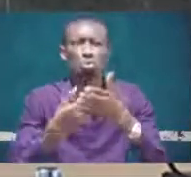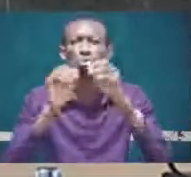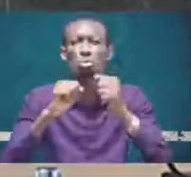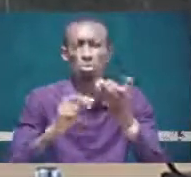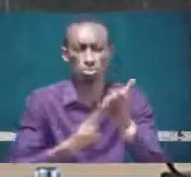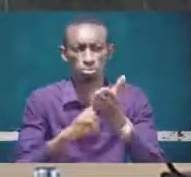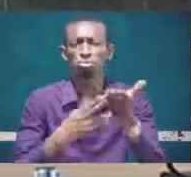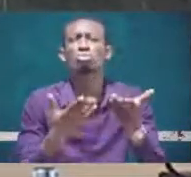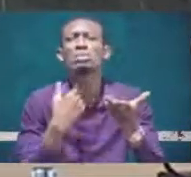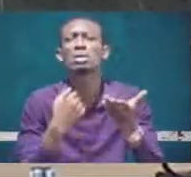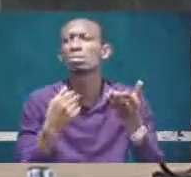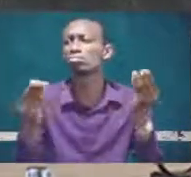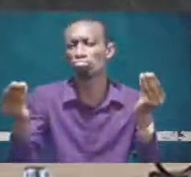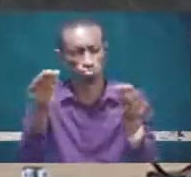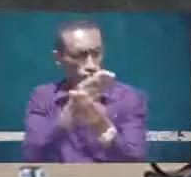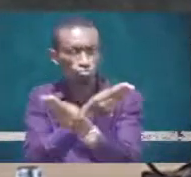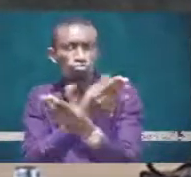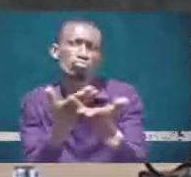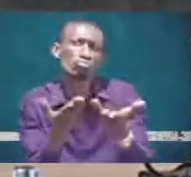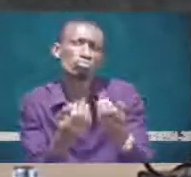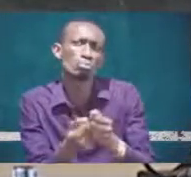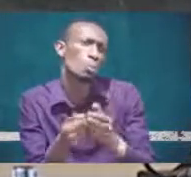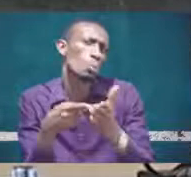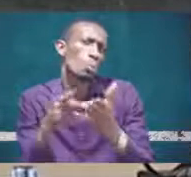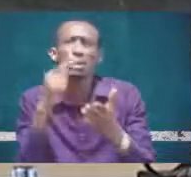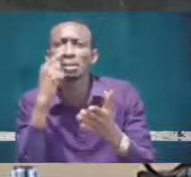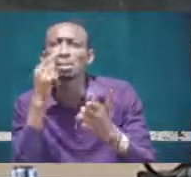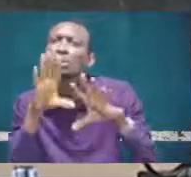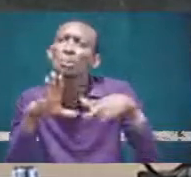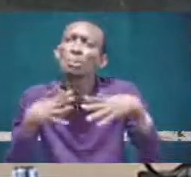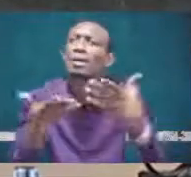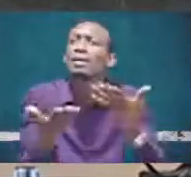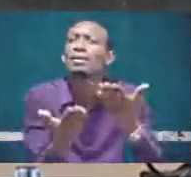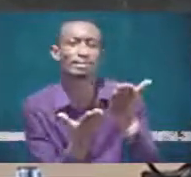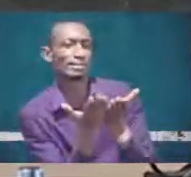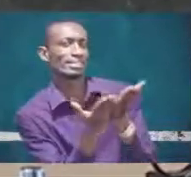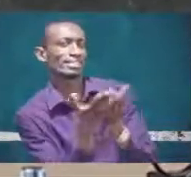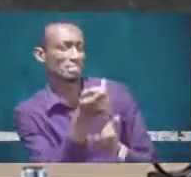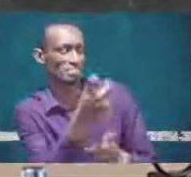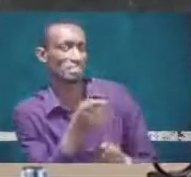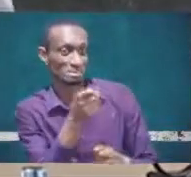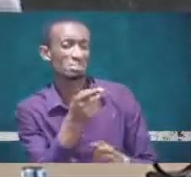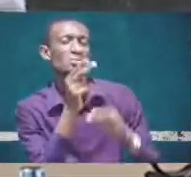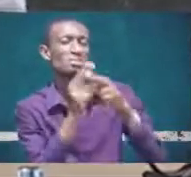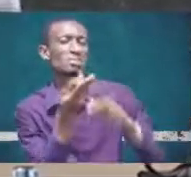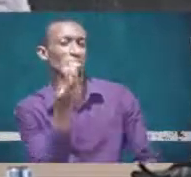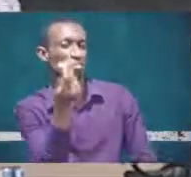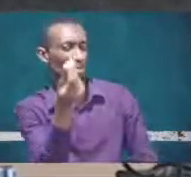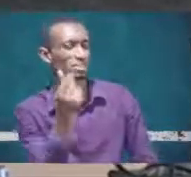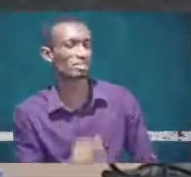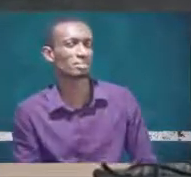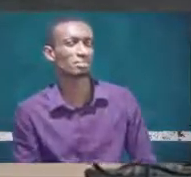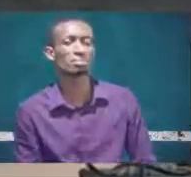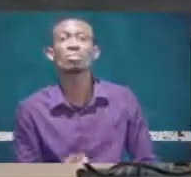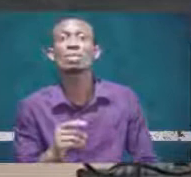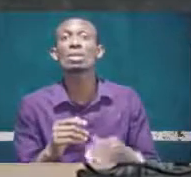that you can use to be able to buy a good or a service is what we call money. Then